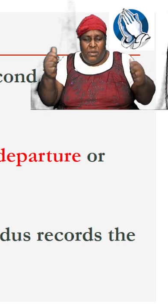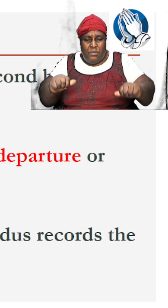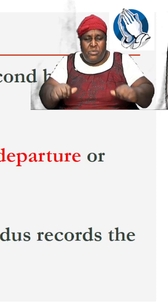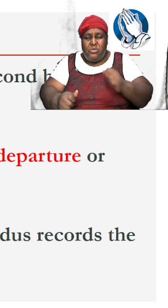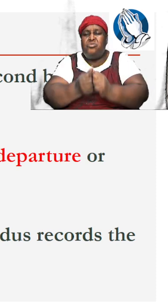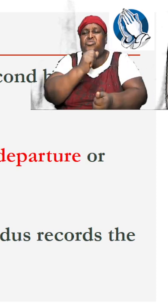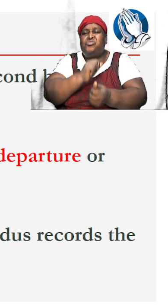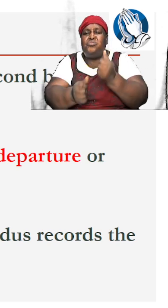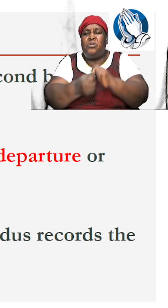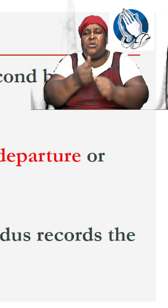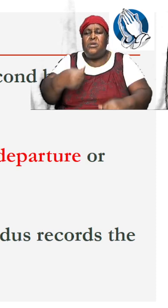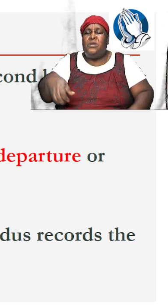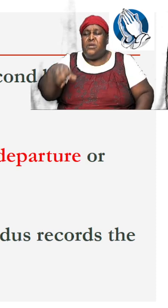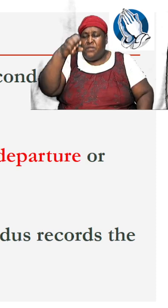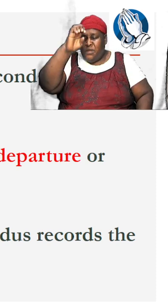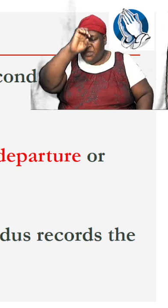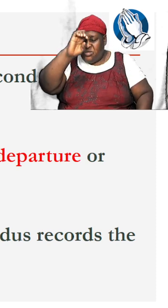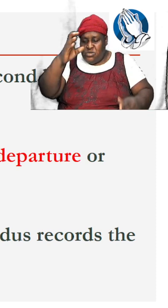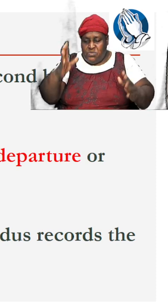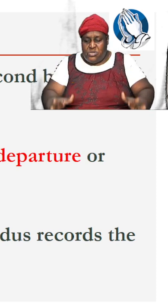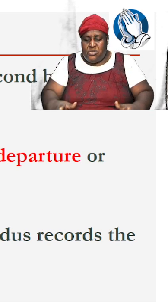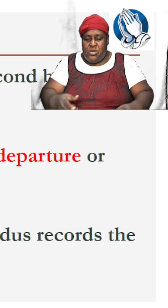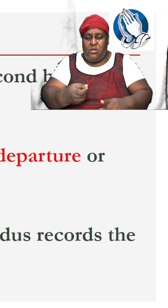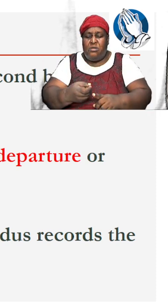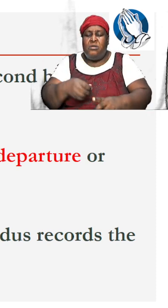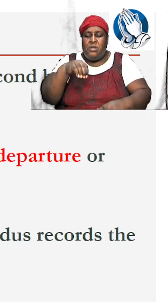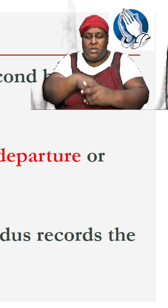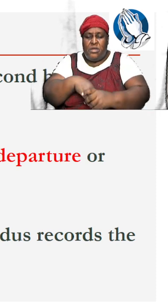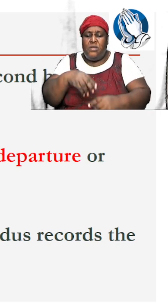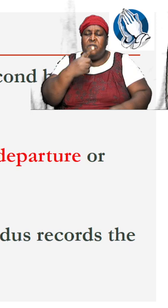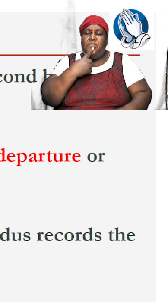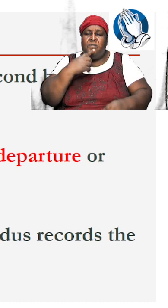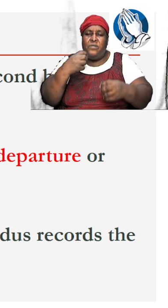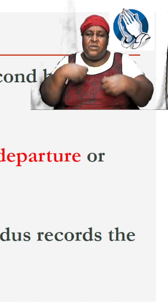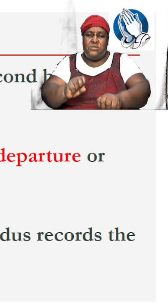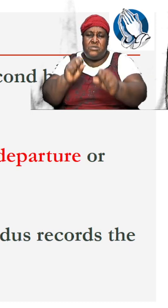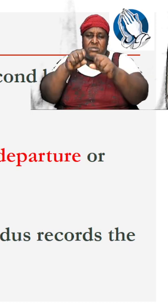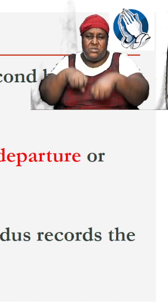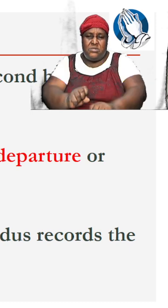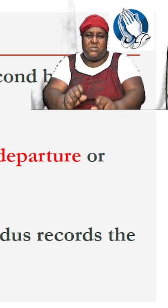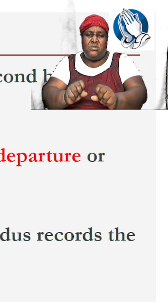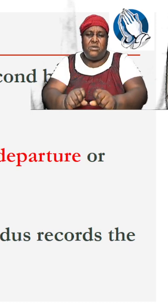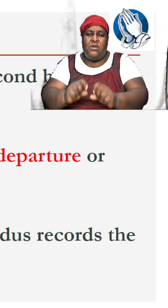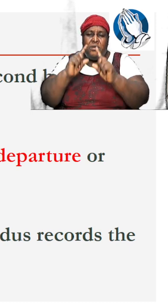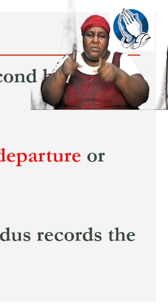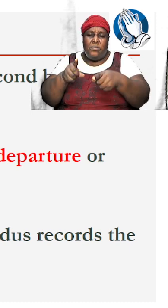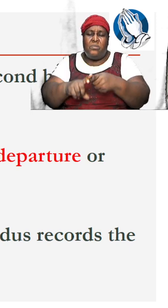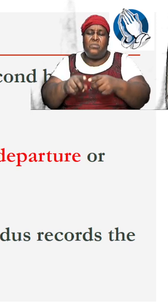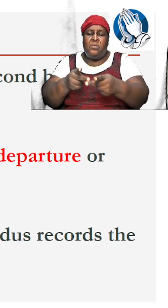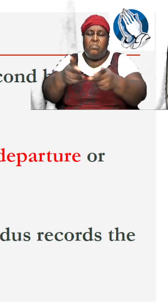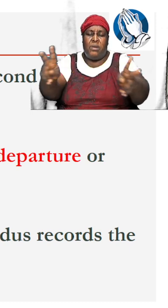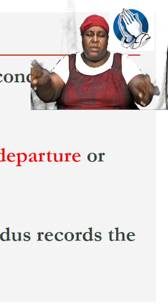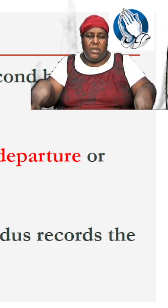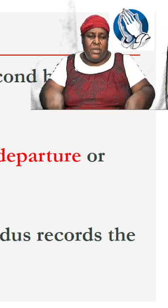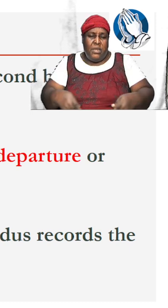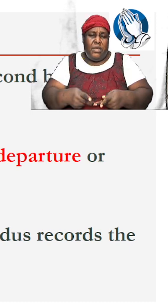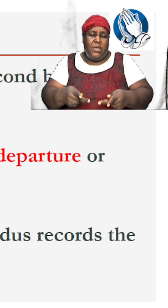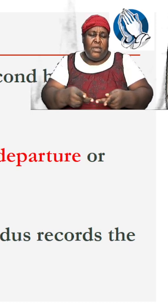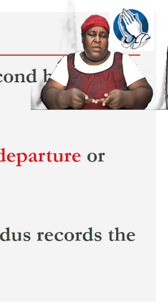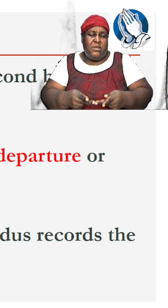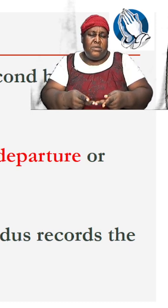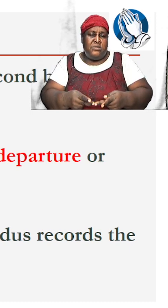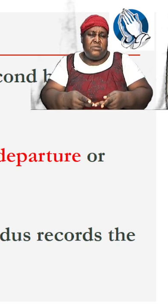Sea. Amen. Then from there they rejoiced, and they went to a place that was called Mara. So we had station number 5